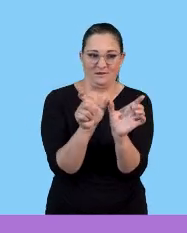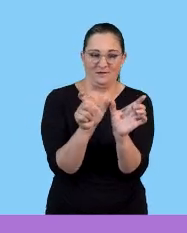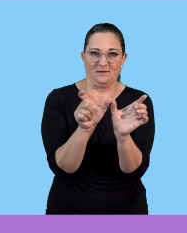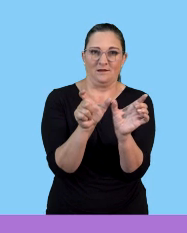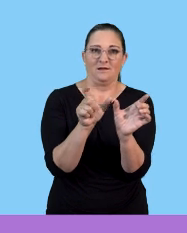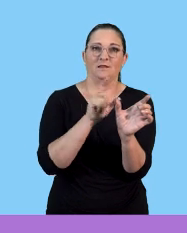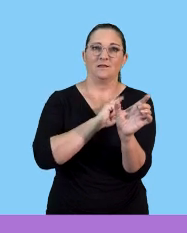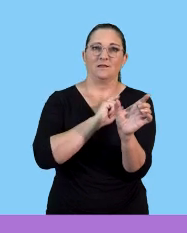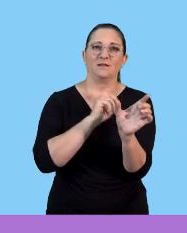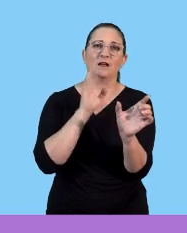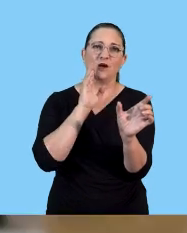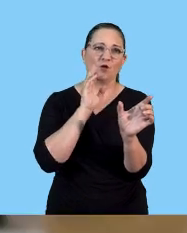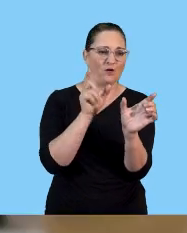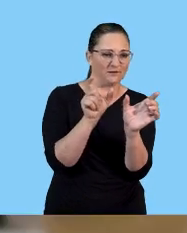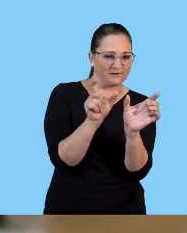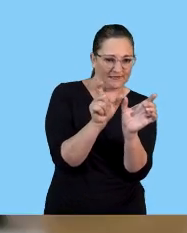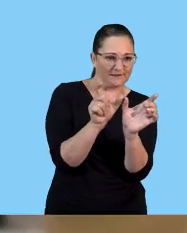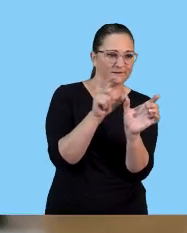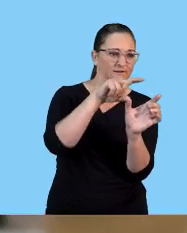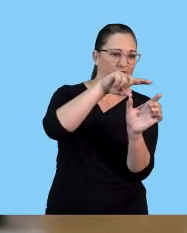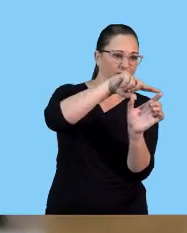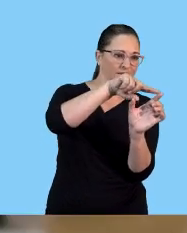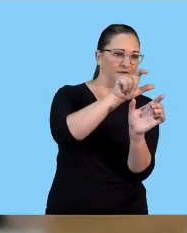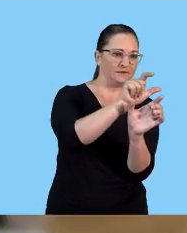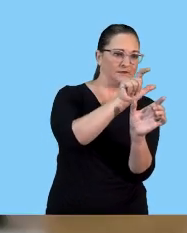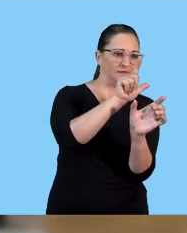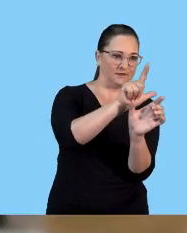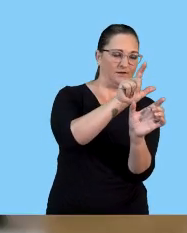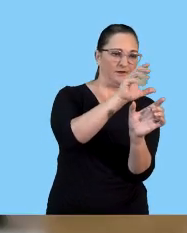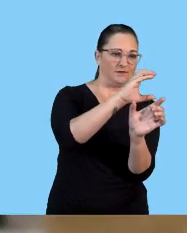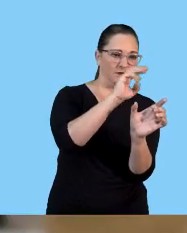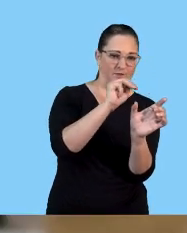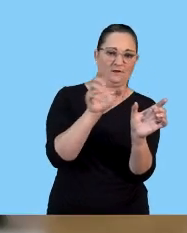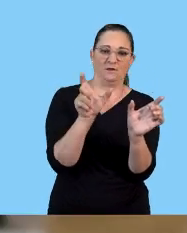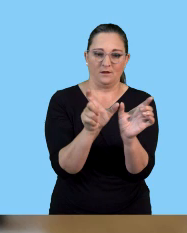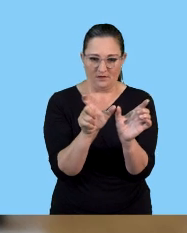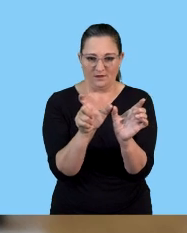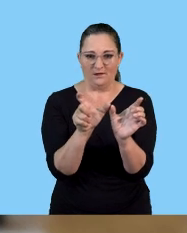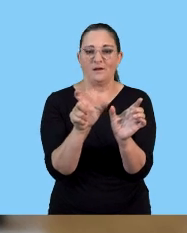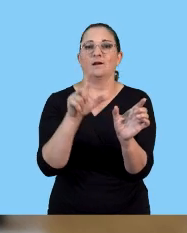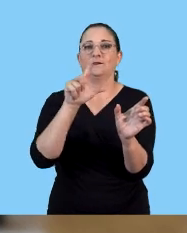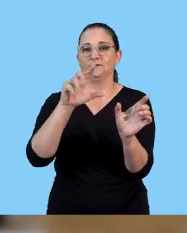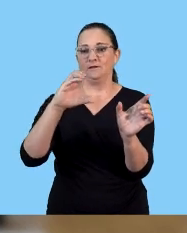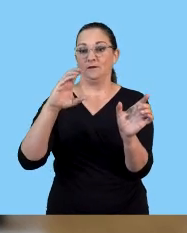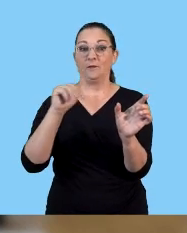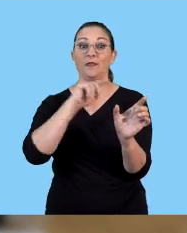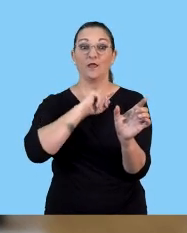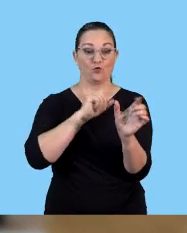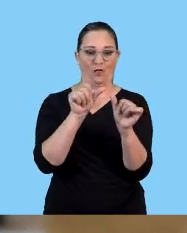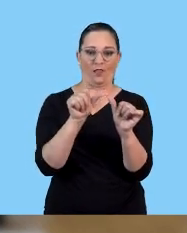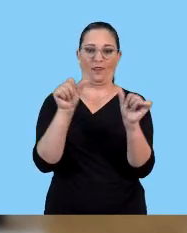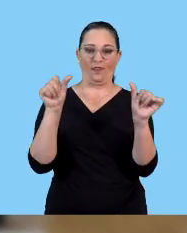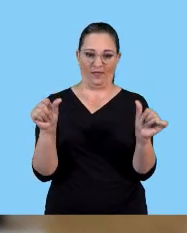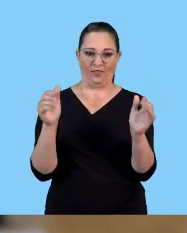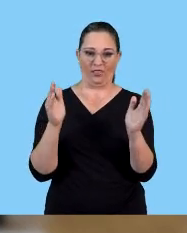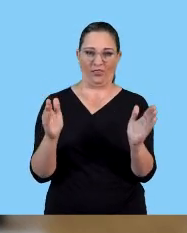7 centimeters. Do you see that? So these two things, because they touch, the diameters then give us the length. Ah, there we go.